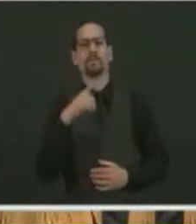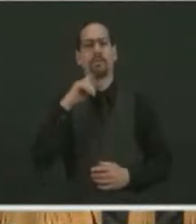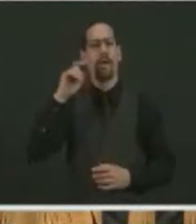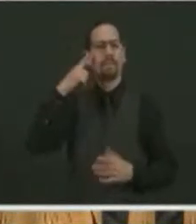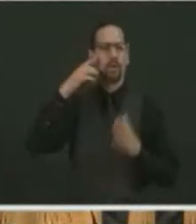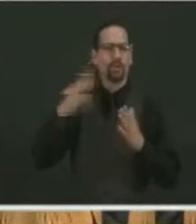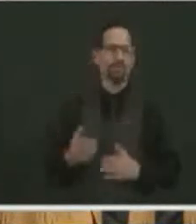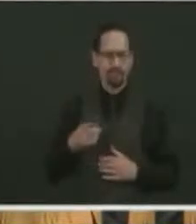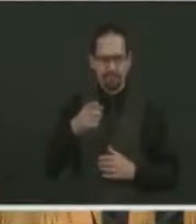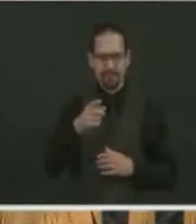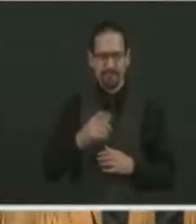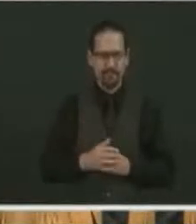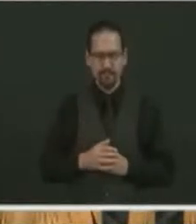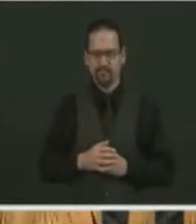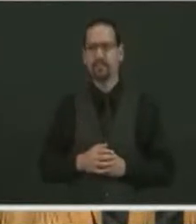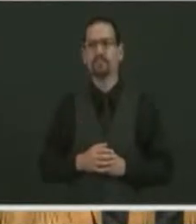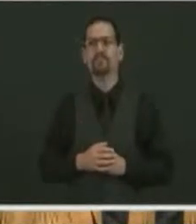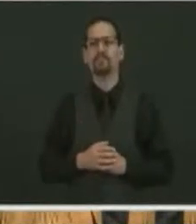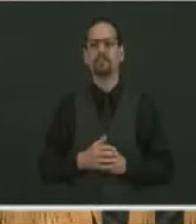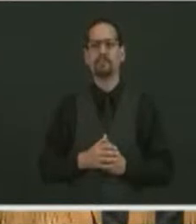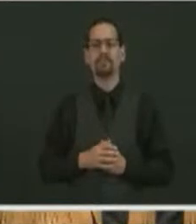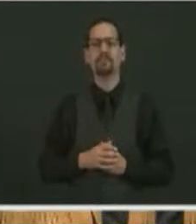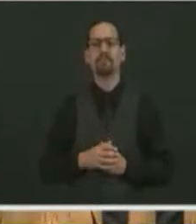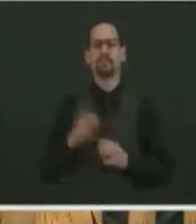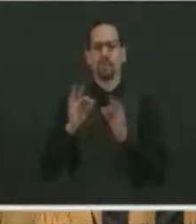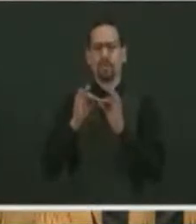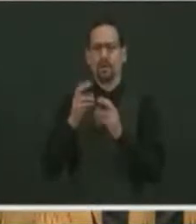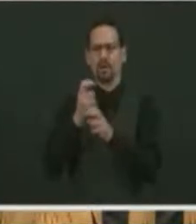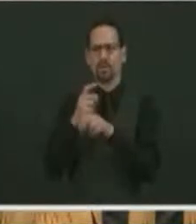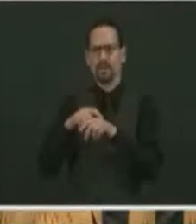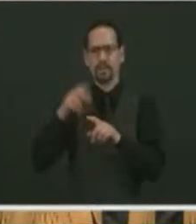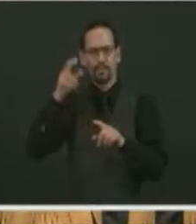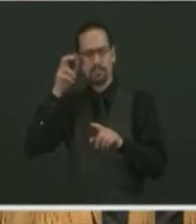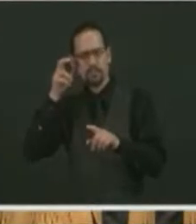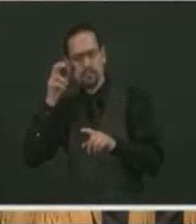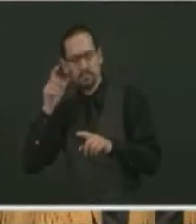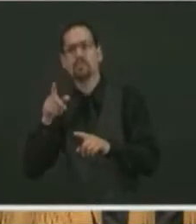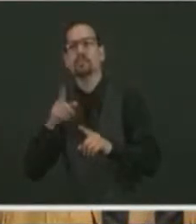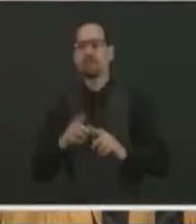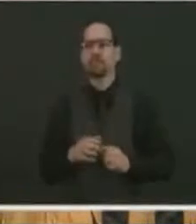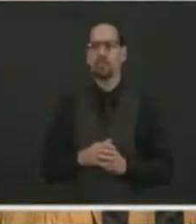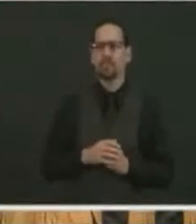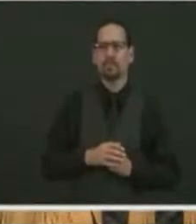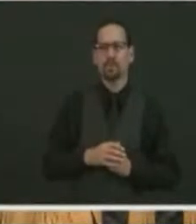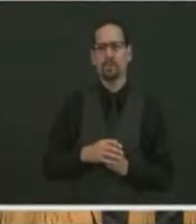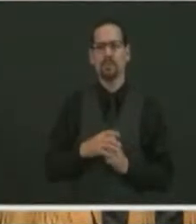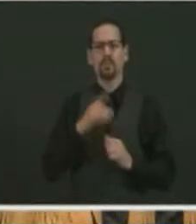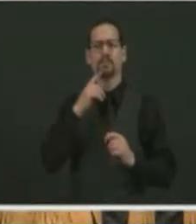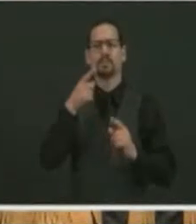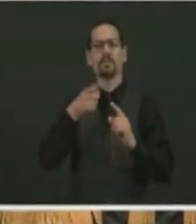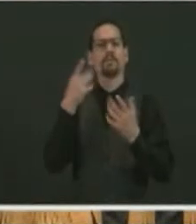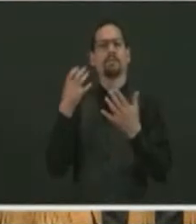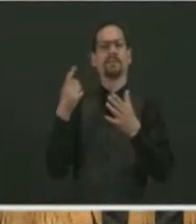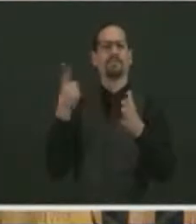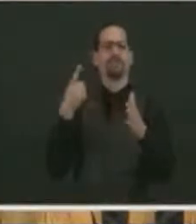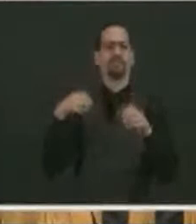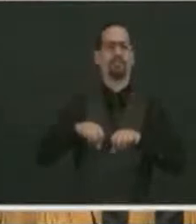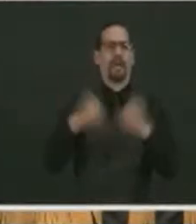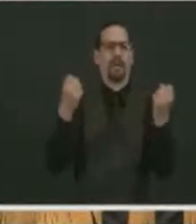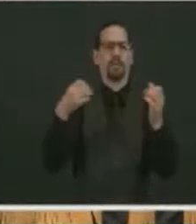Union, about a half hour before we began today, filed a lawsuit against Department of